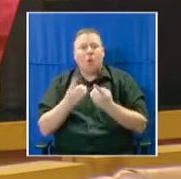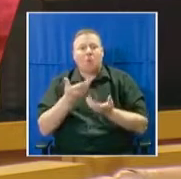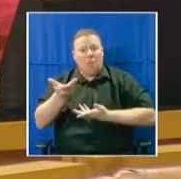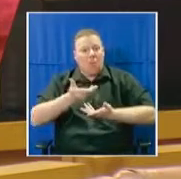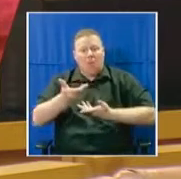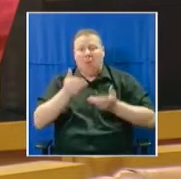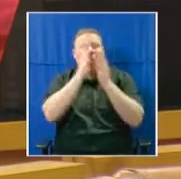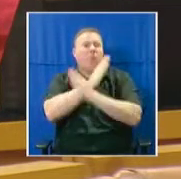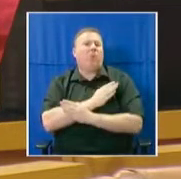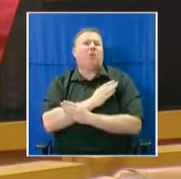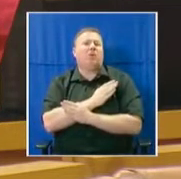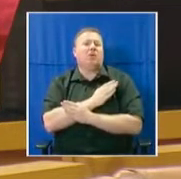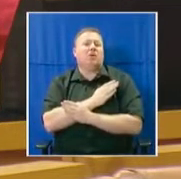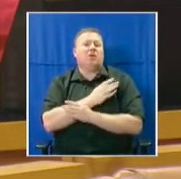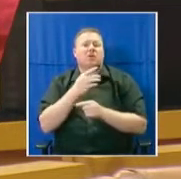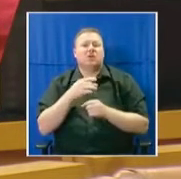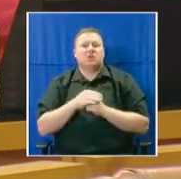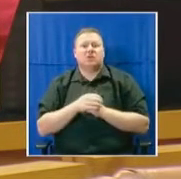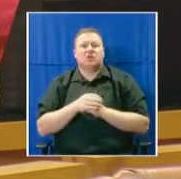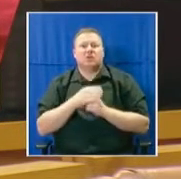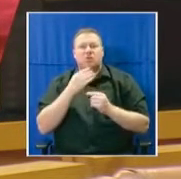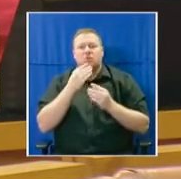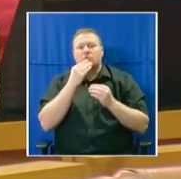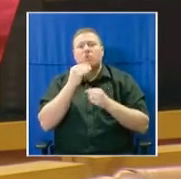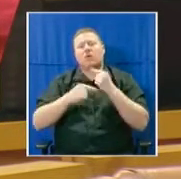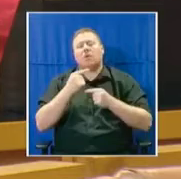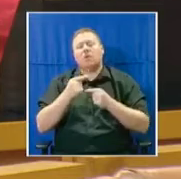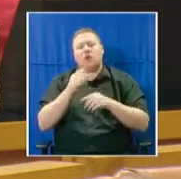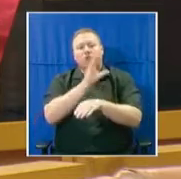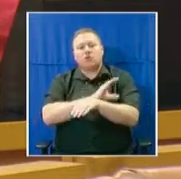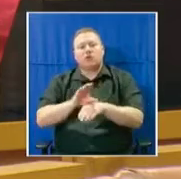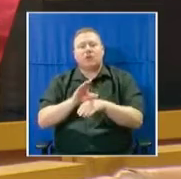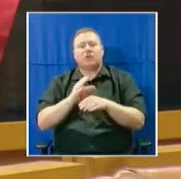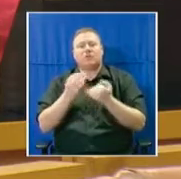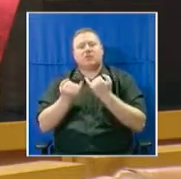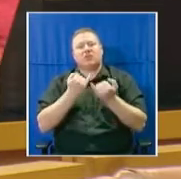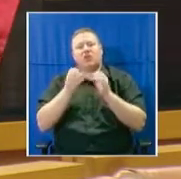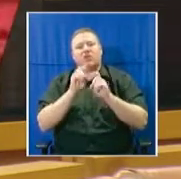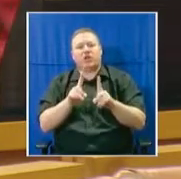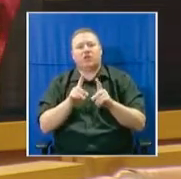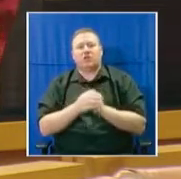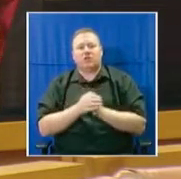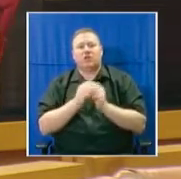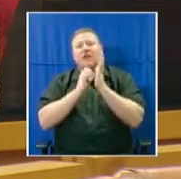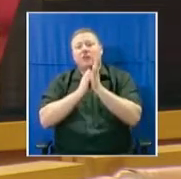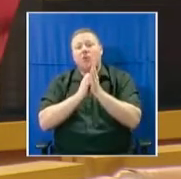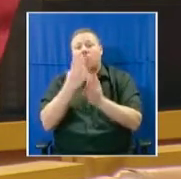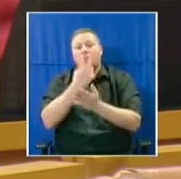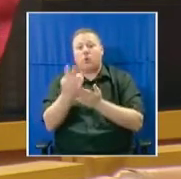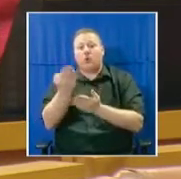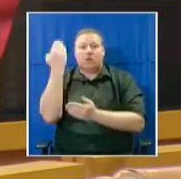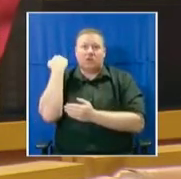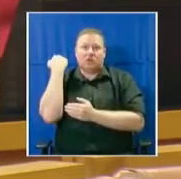the contents of comprehensive sexuality education curriculum. For example, 2 weeks ago, Mr.